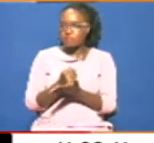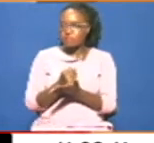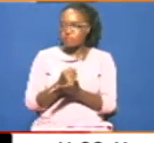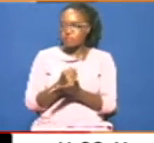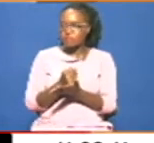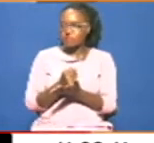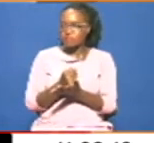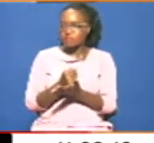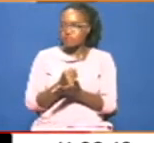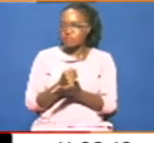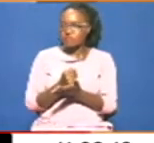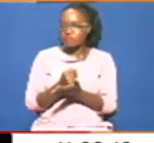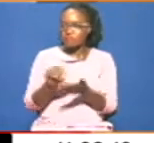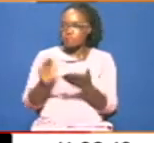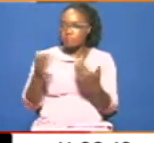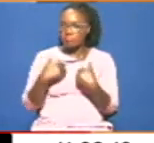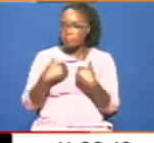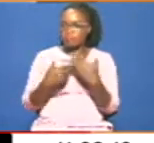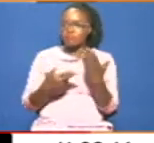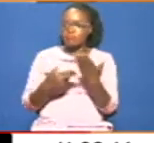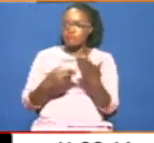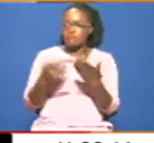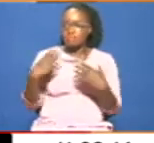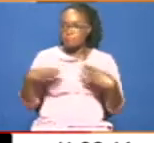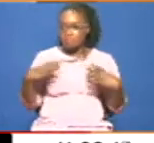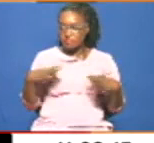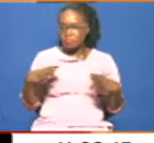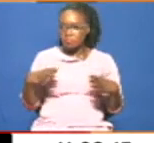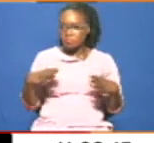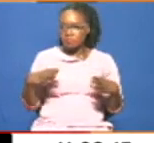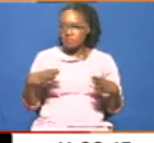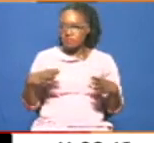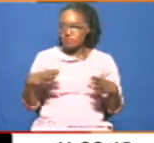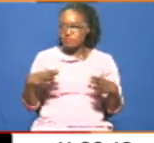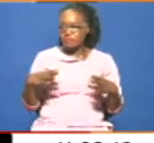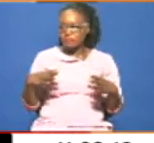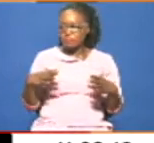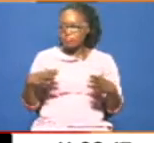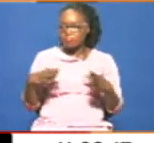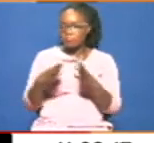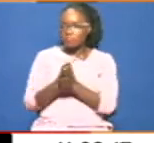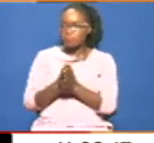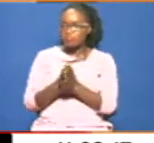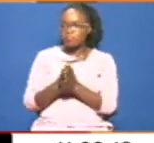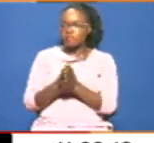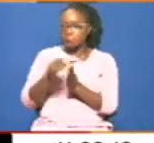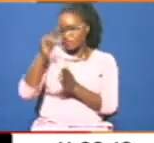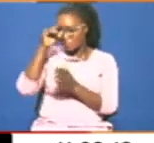But yeah, the more you have technical people in the, or rather the government supporting